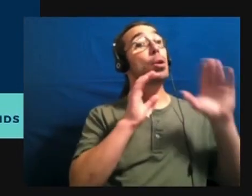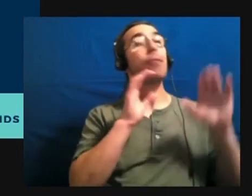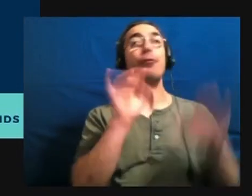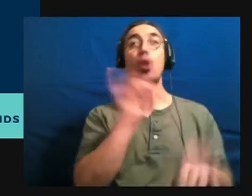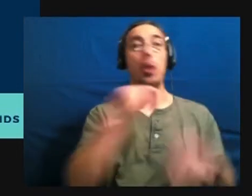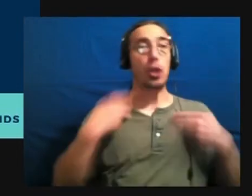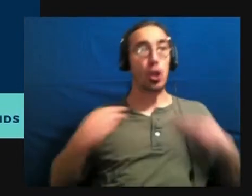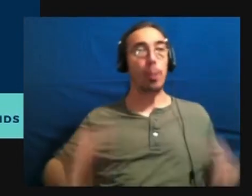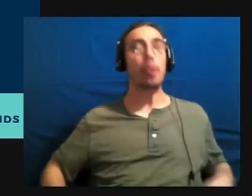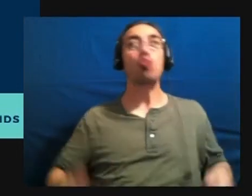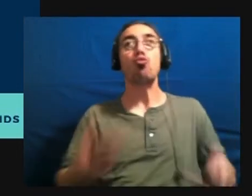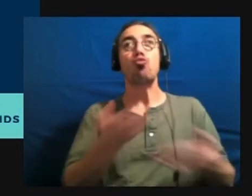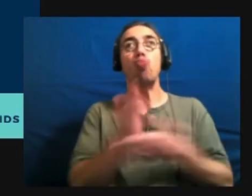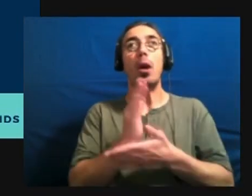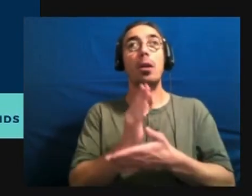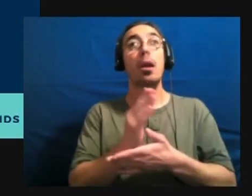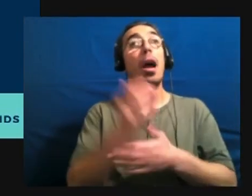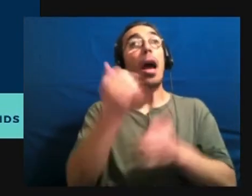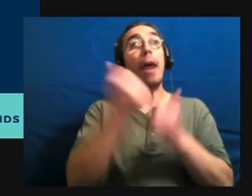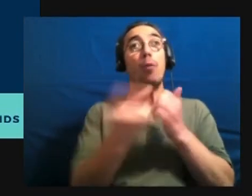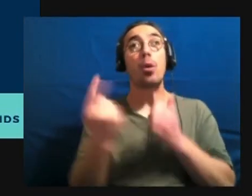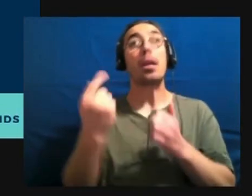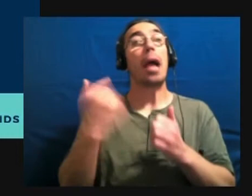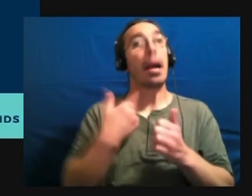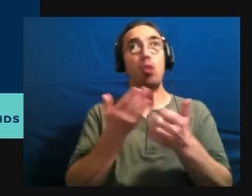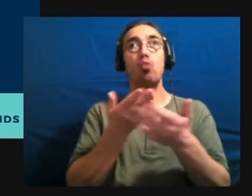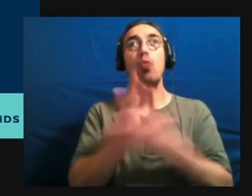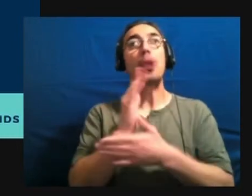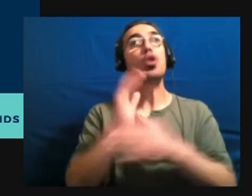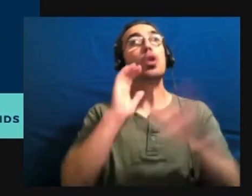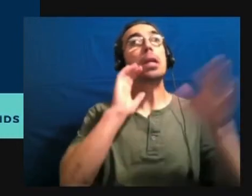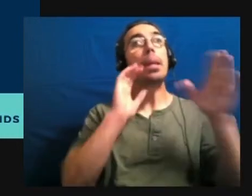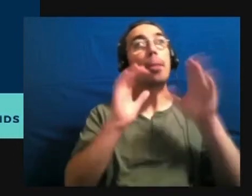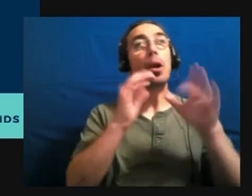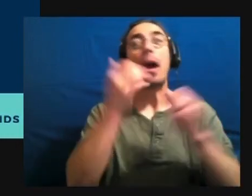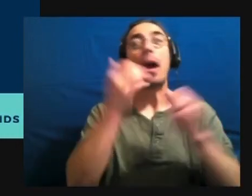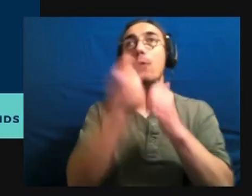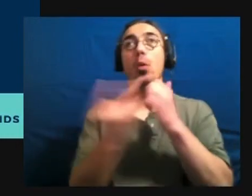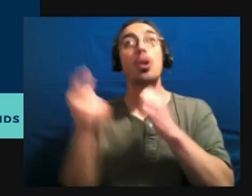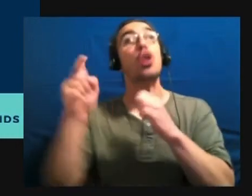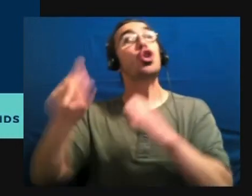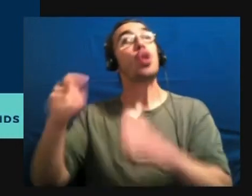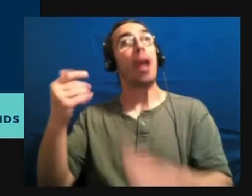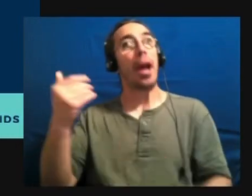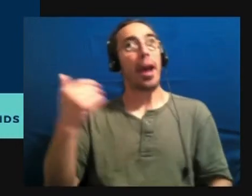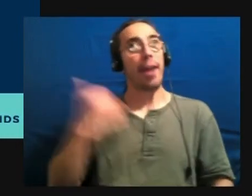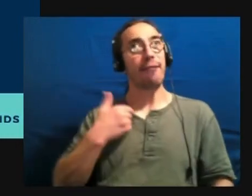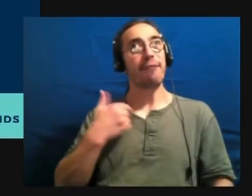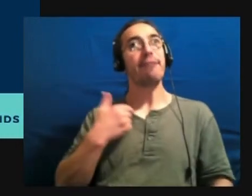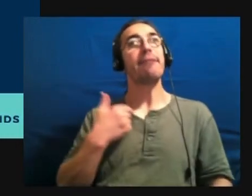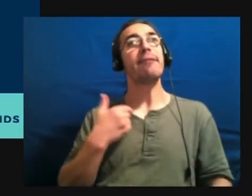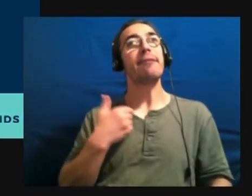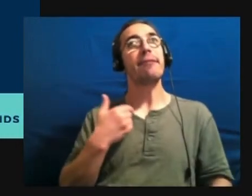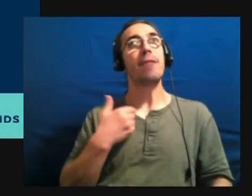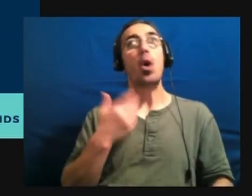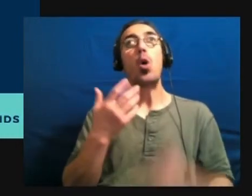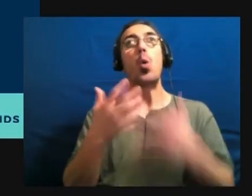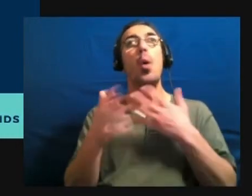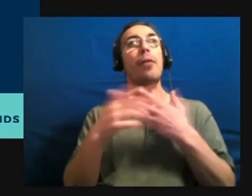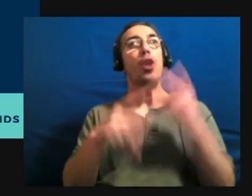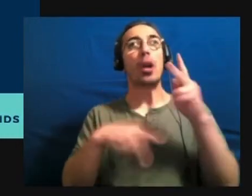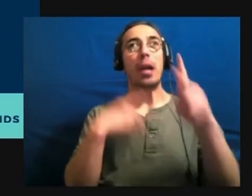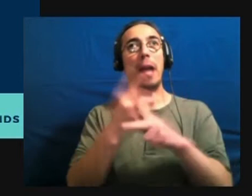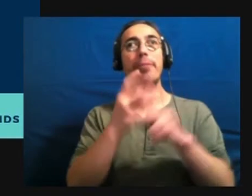period. Everyone has the right to communicate. Everyone should have whatever form of